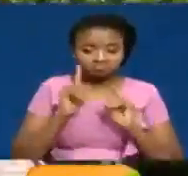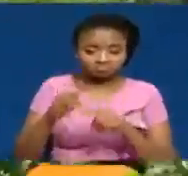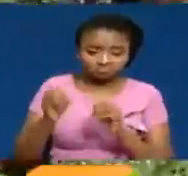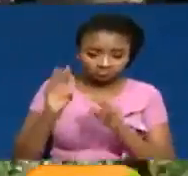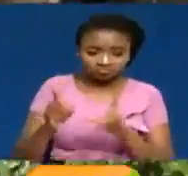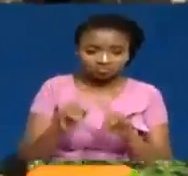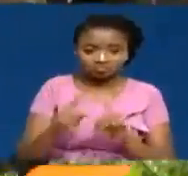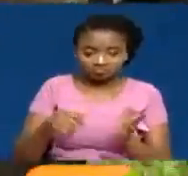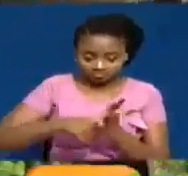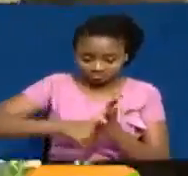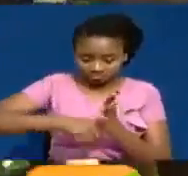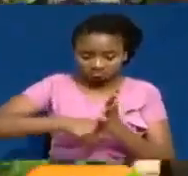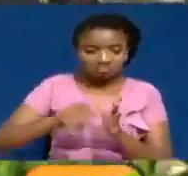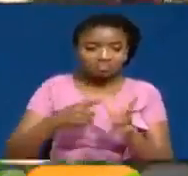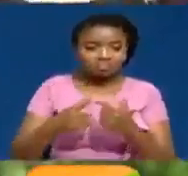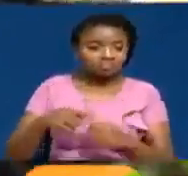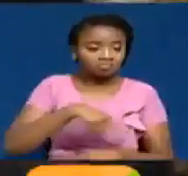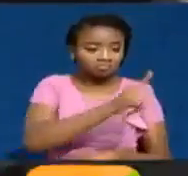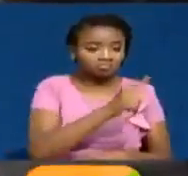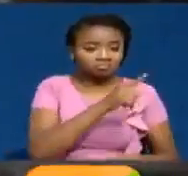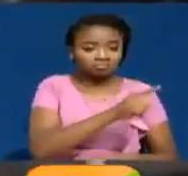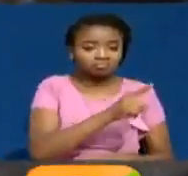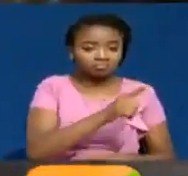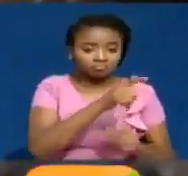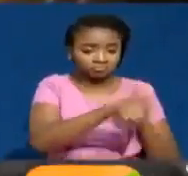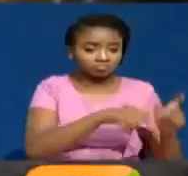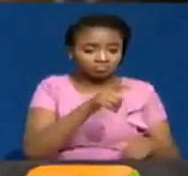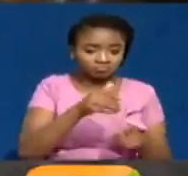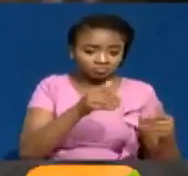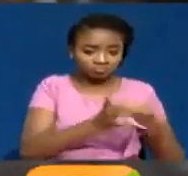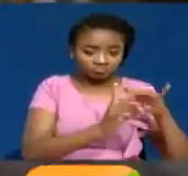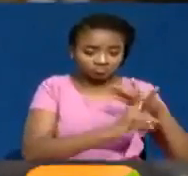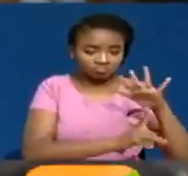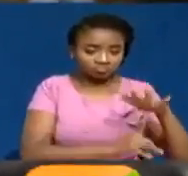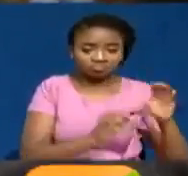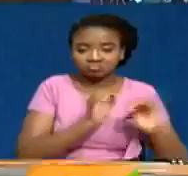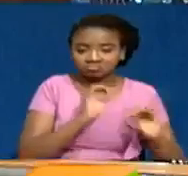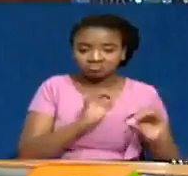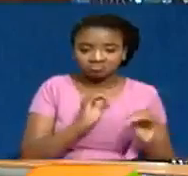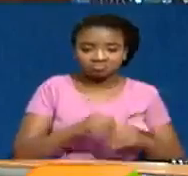liaise with the registrar of persons for easier identification for families searching for their missing kin.